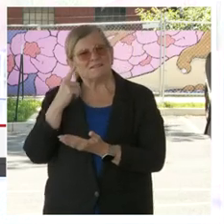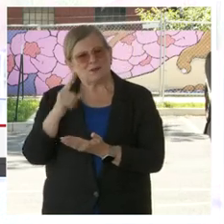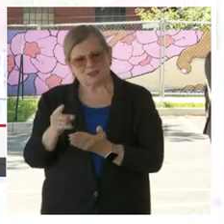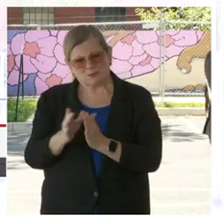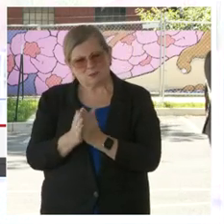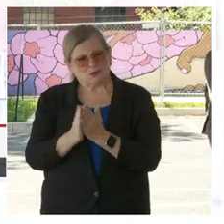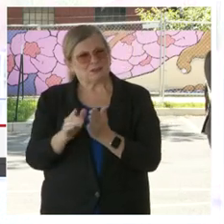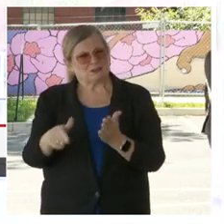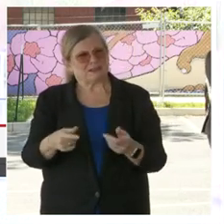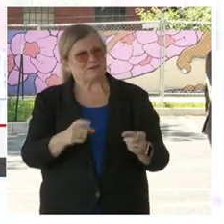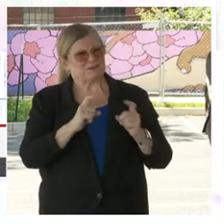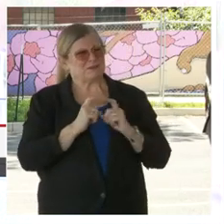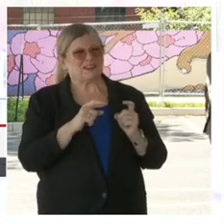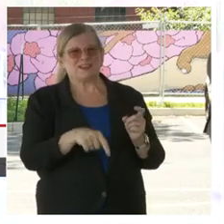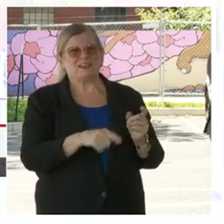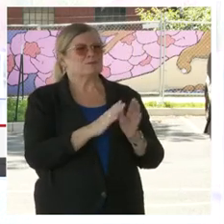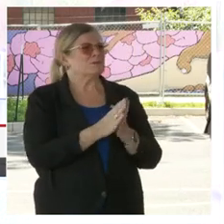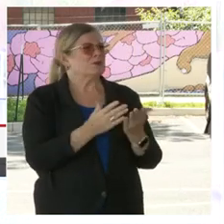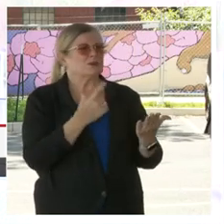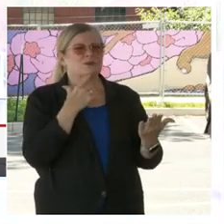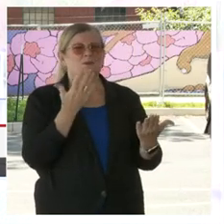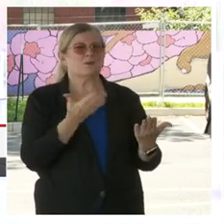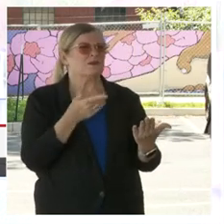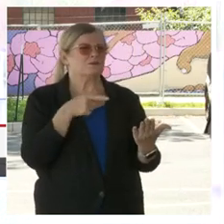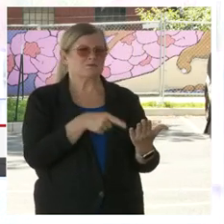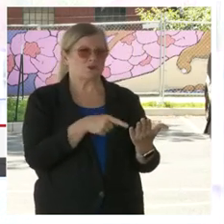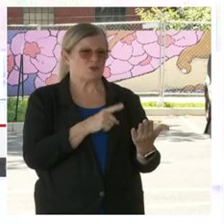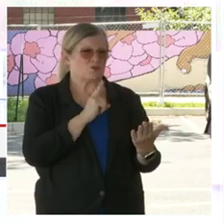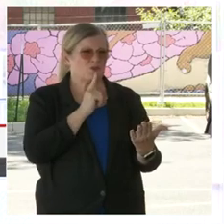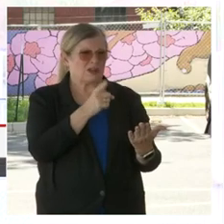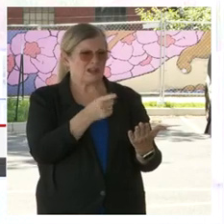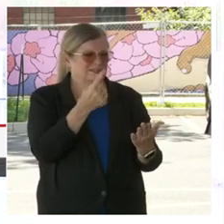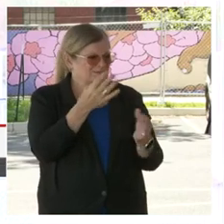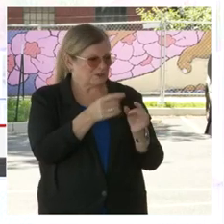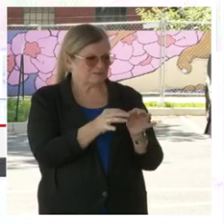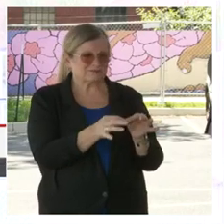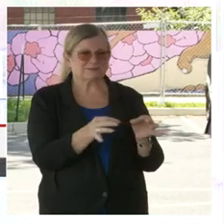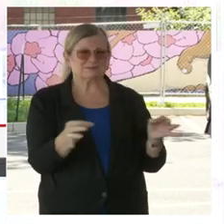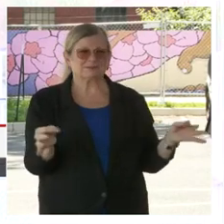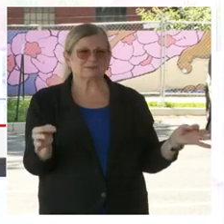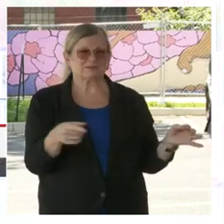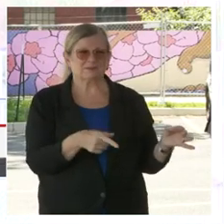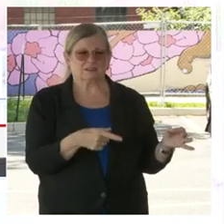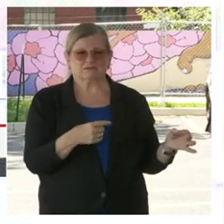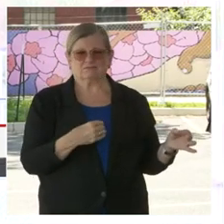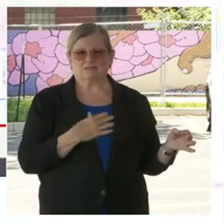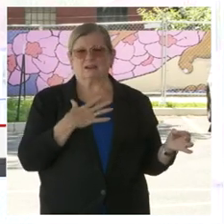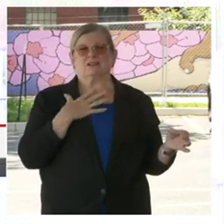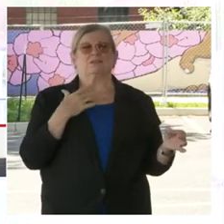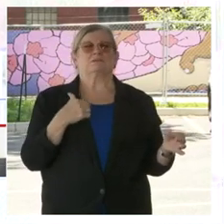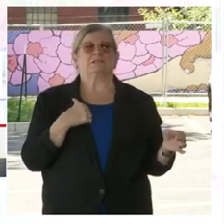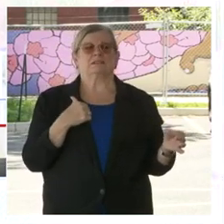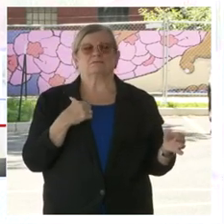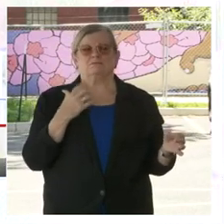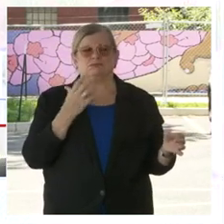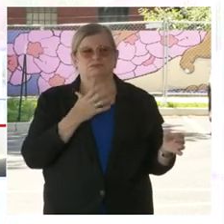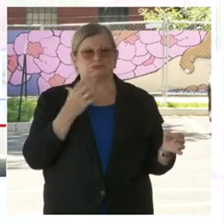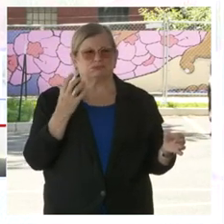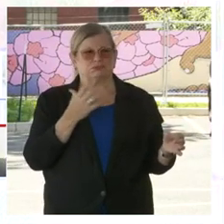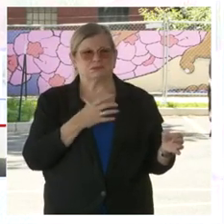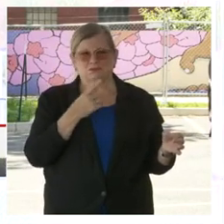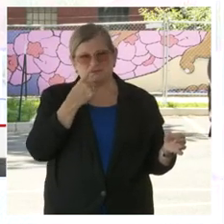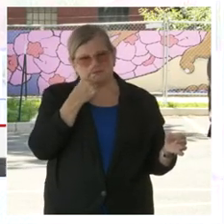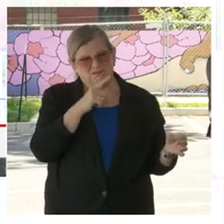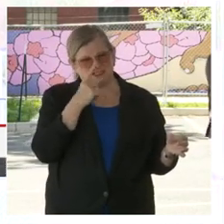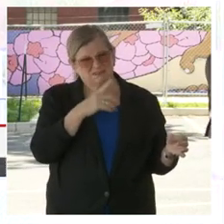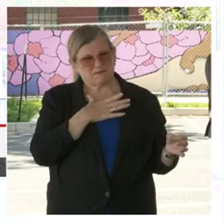there was an excerpt that struck a chord. It stopped me in my tracks. If you don't mind, I'd like to indulge you for a